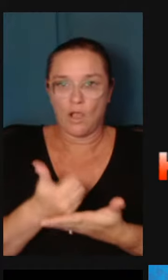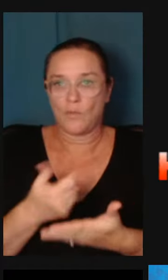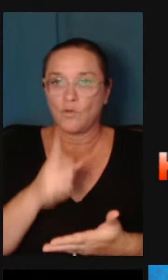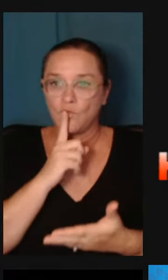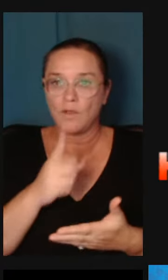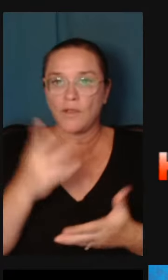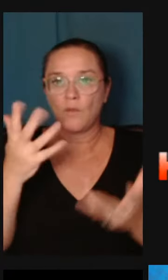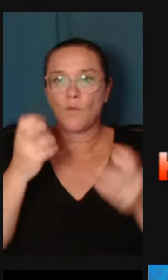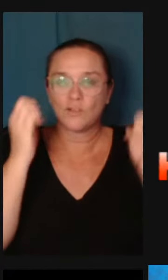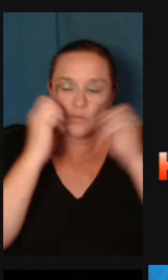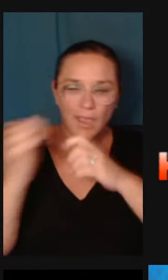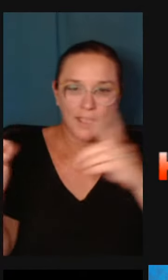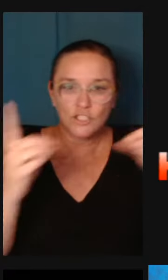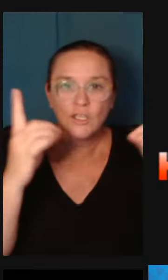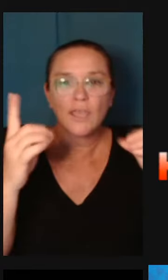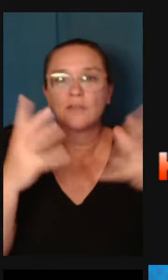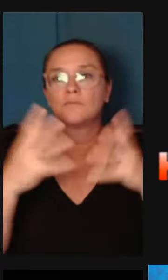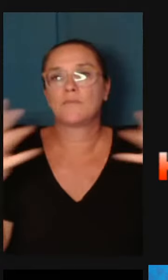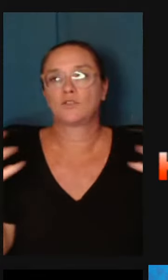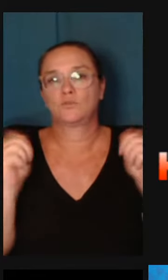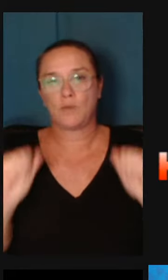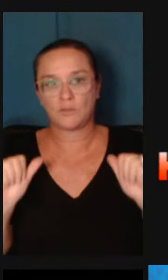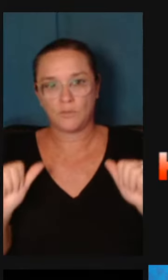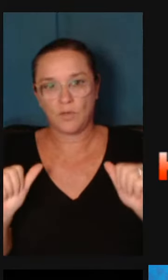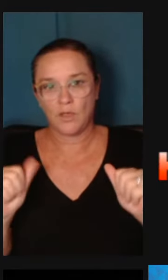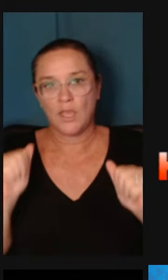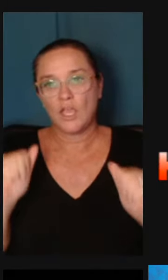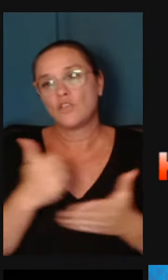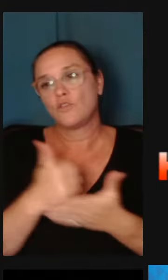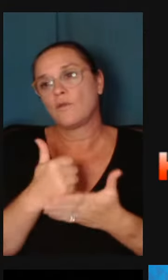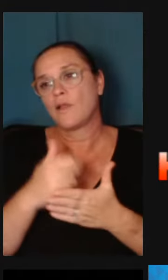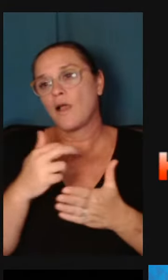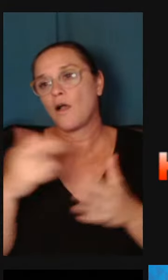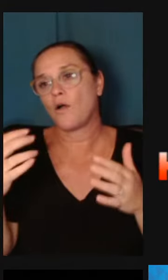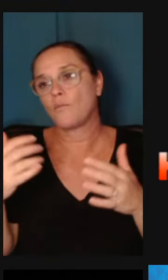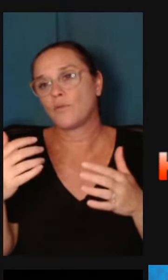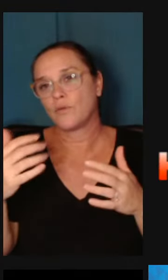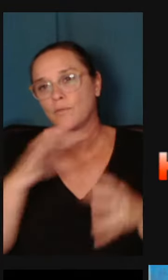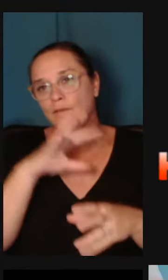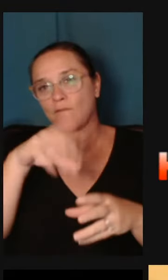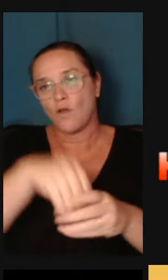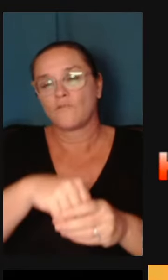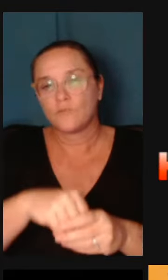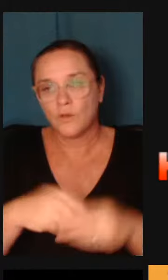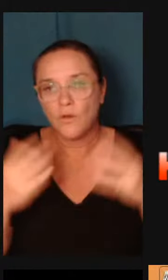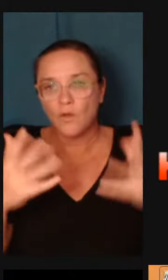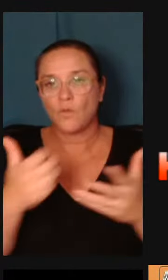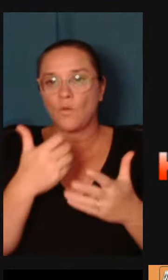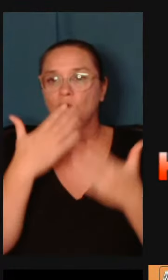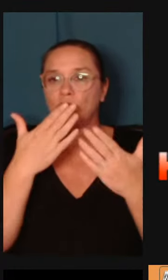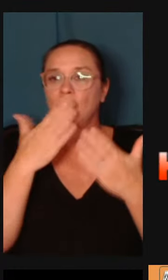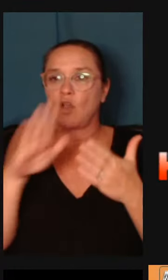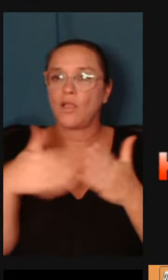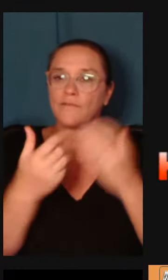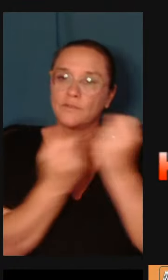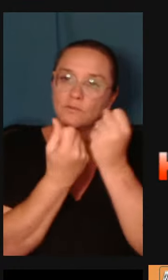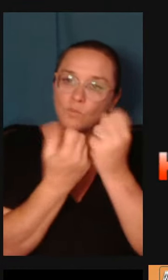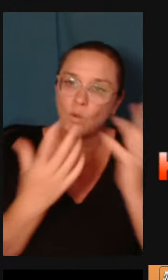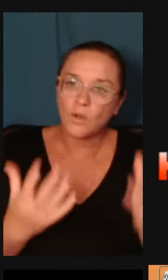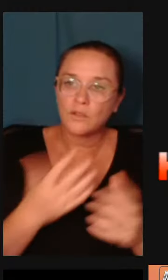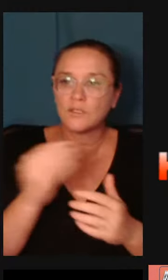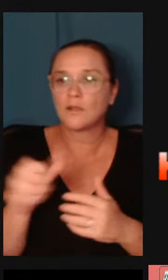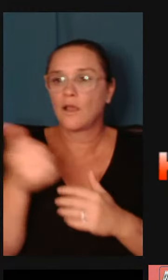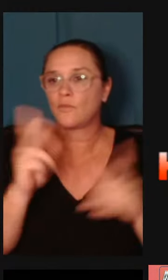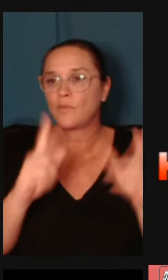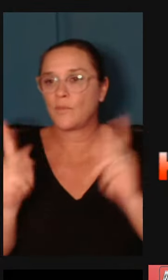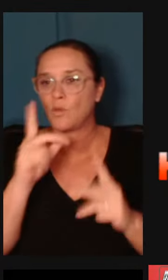as many people as possible. So you can help play a role in that. So yeah, we like to thank all of our supporters there, as well as everybody that has